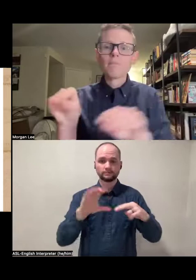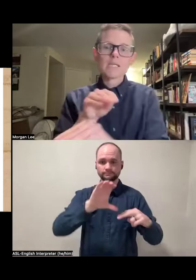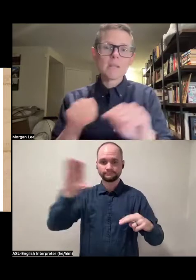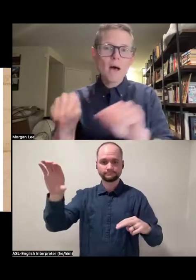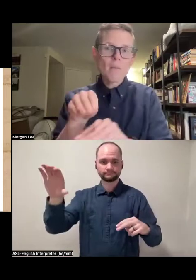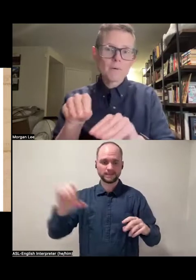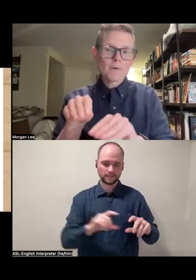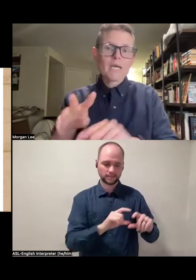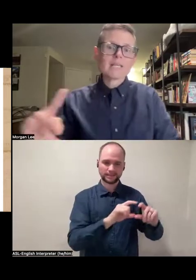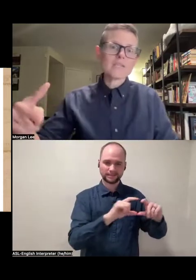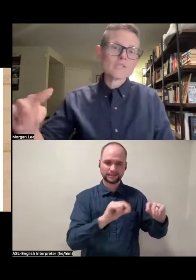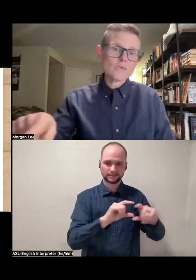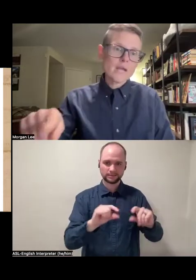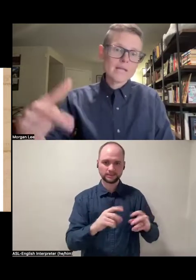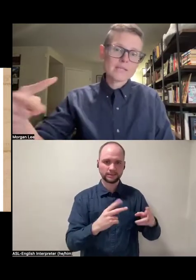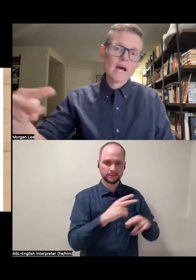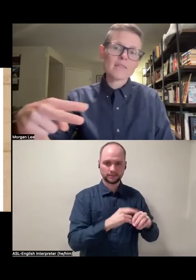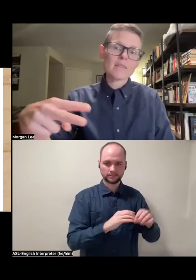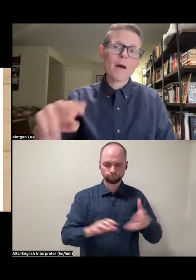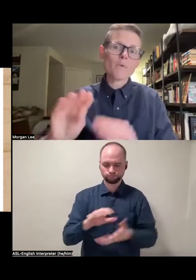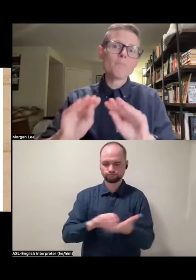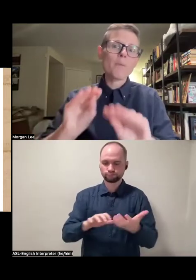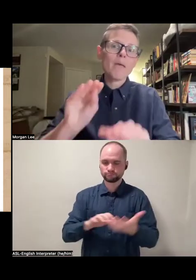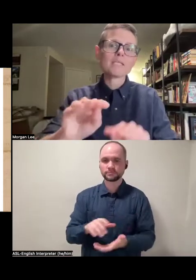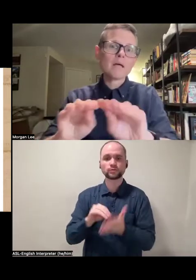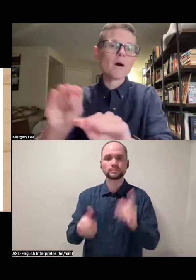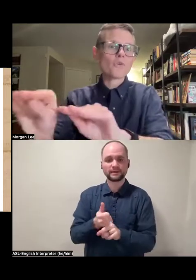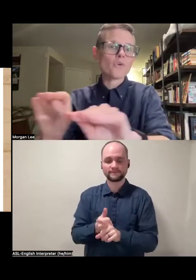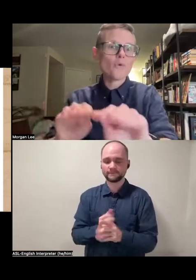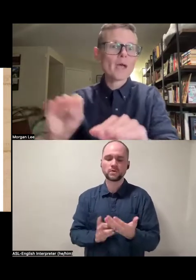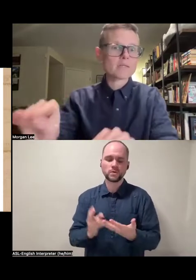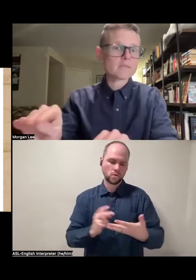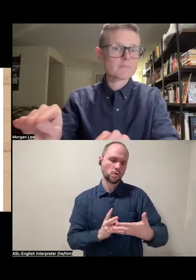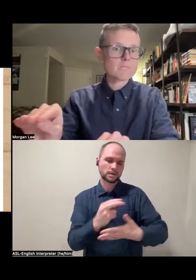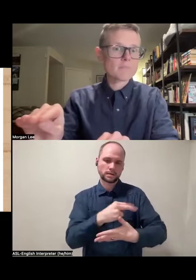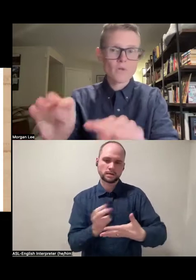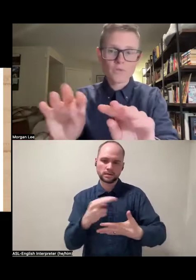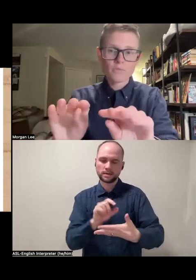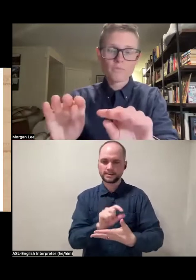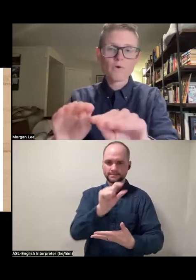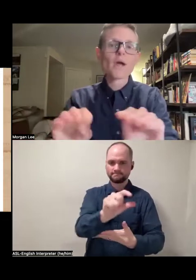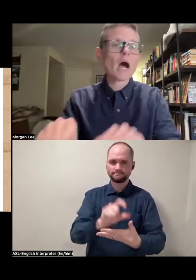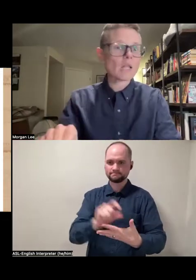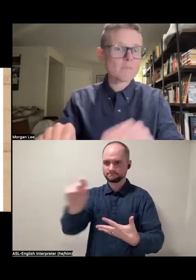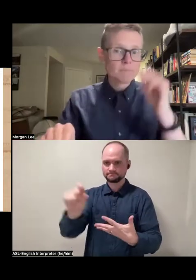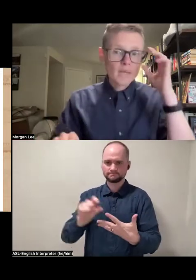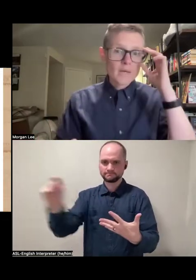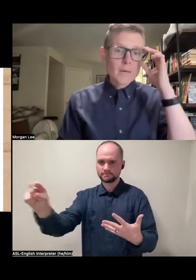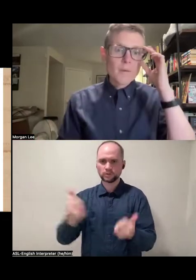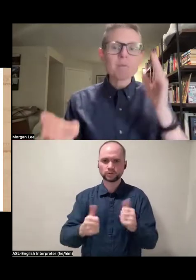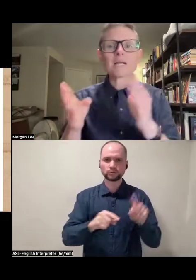it, mix them up, and then the student has to cut them out and paste them under the correct on the correct